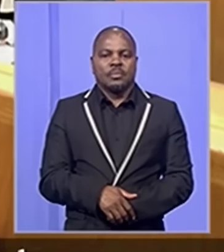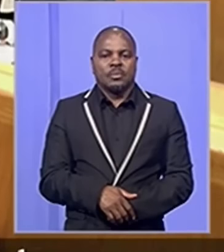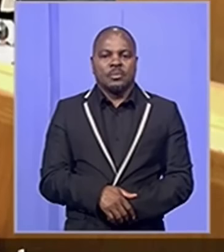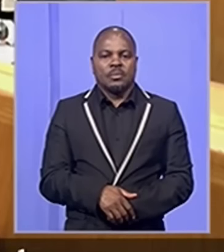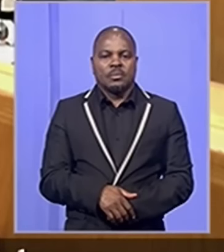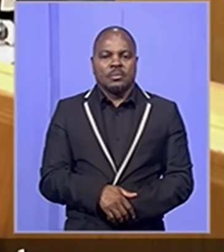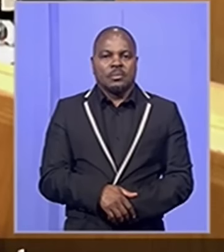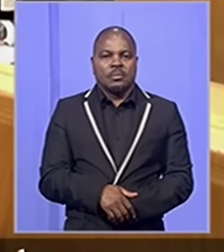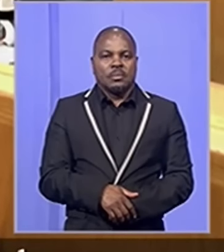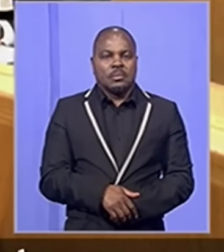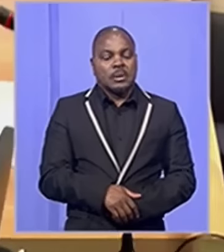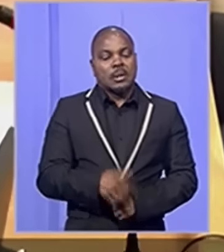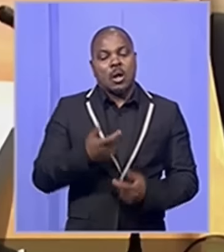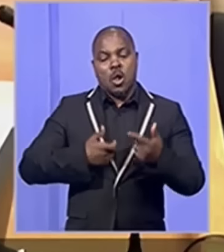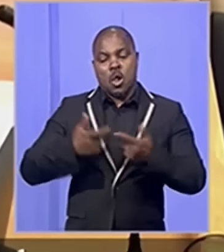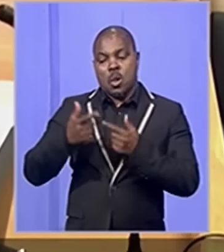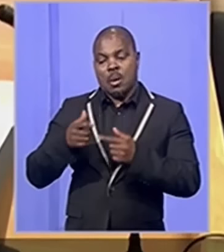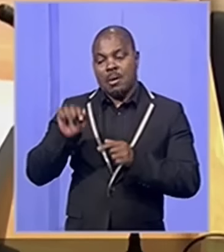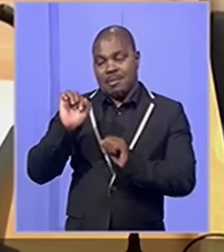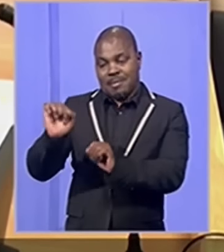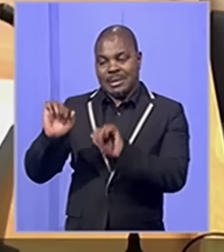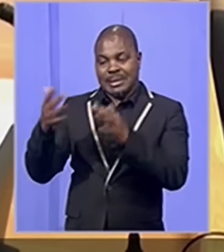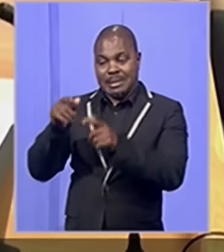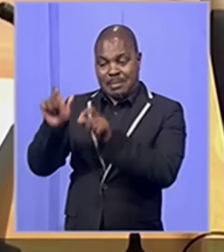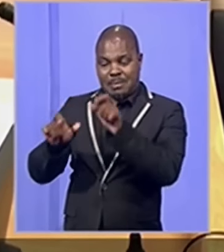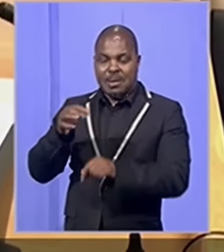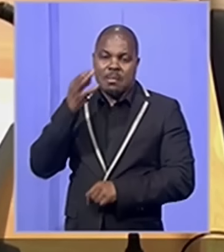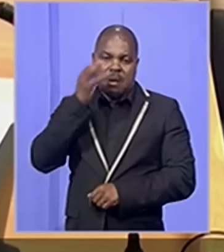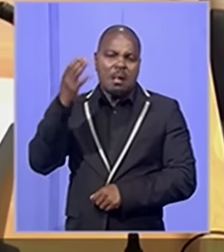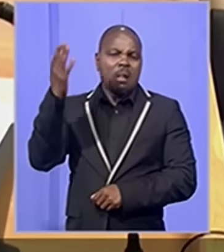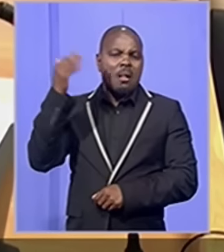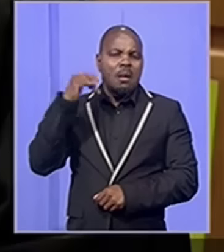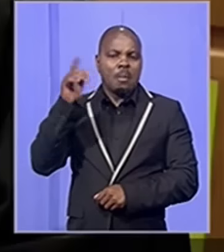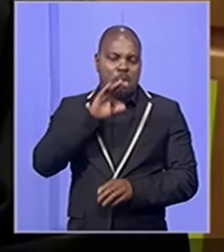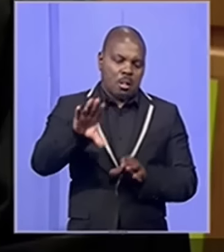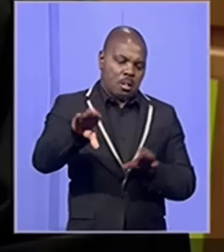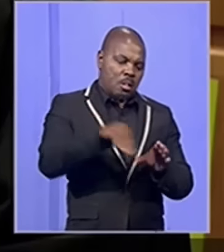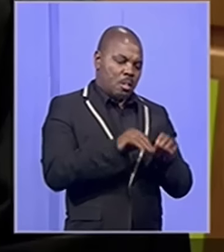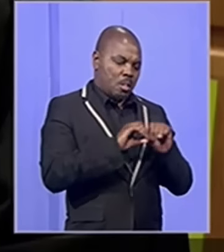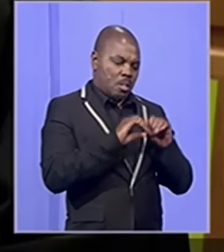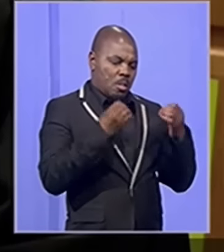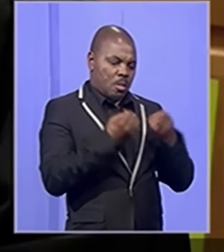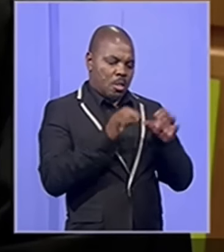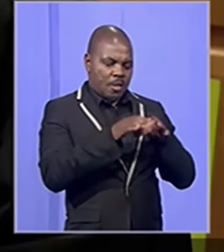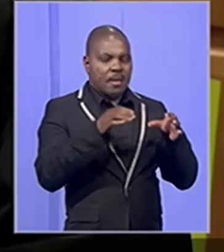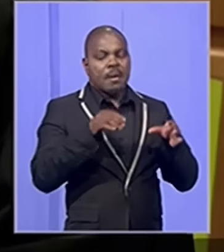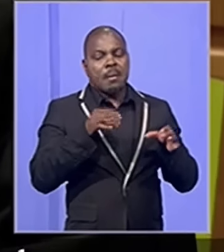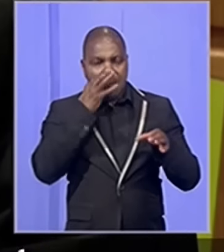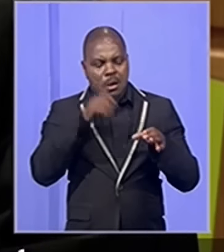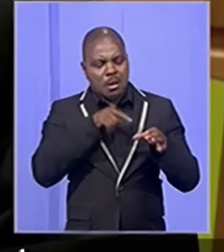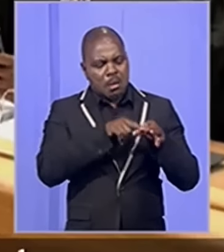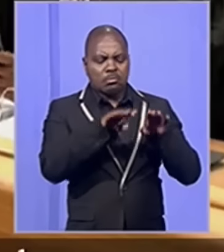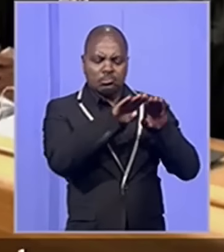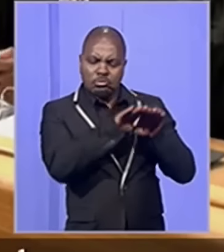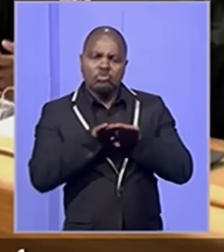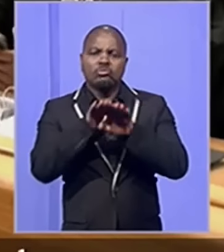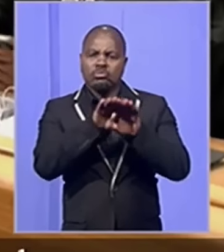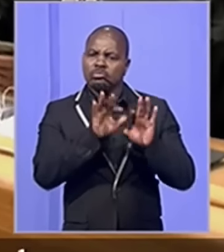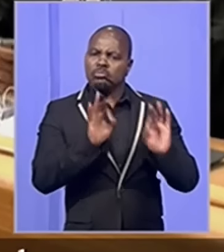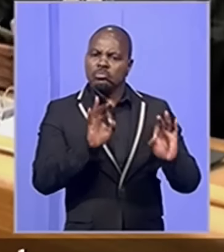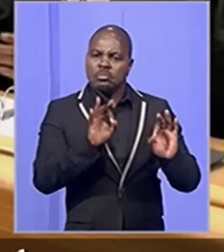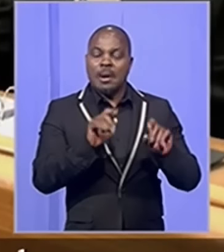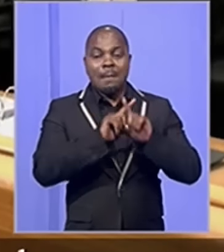Babueledi ba ditokololo tseno tse di 10 ba re kwa tshimologong fa ba ne ba inyalanya le lekoko ba netefaleditswe fa e le la demokrasi. Ba re